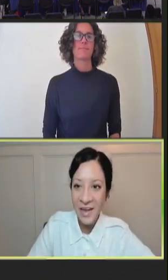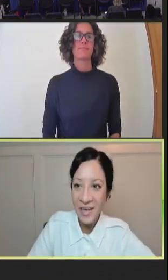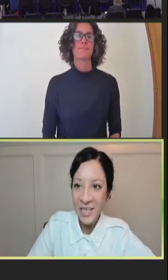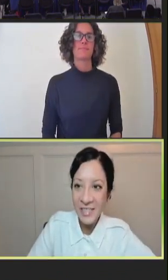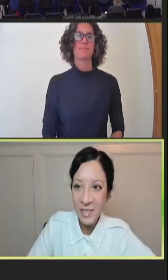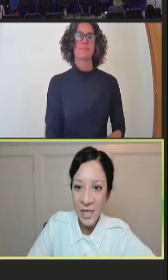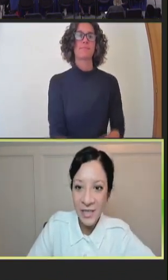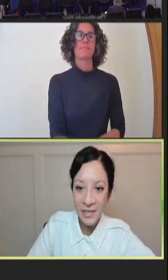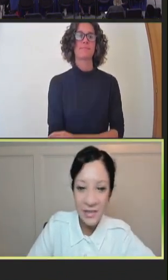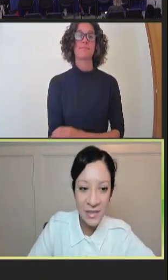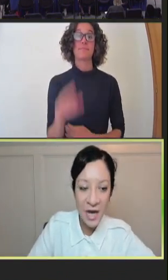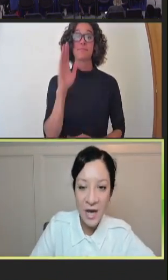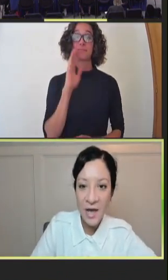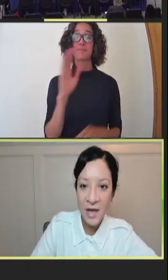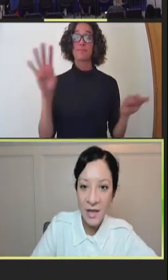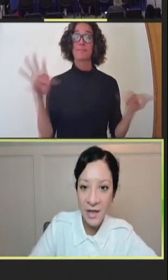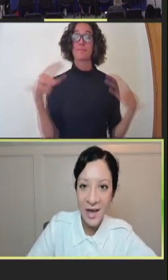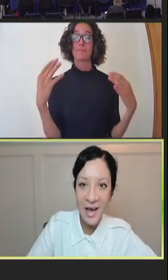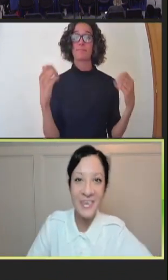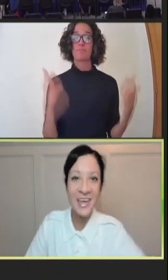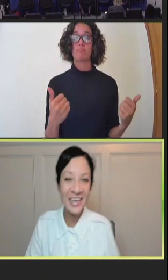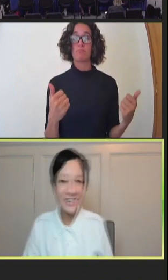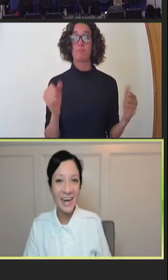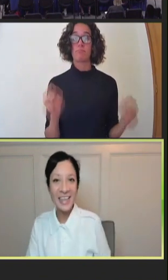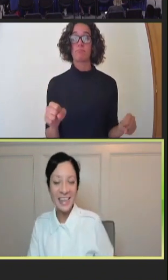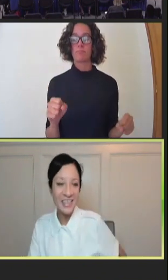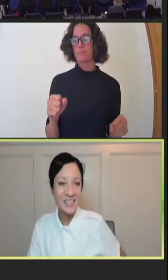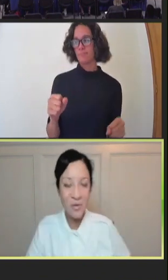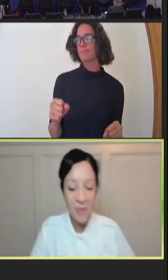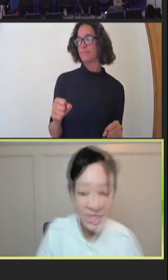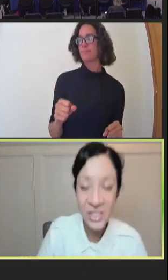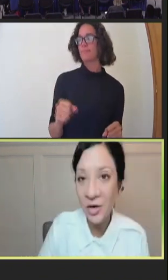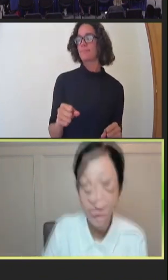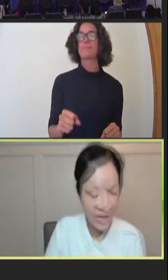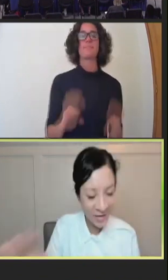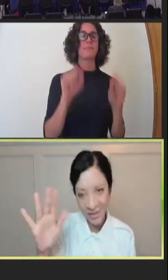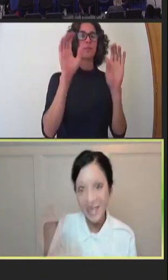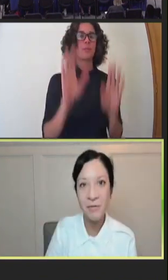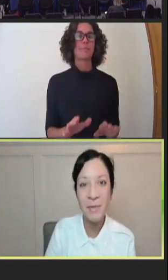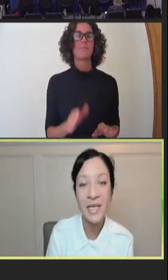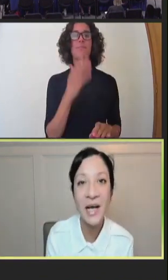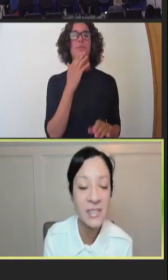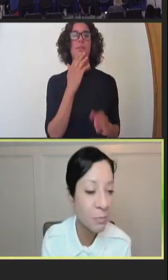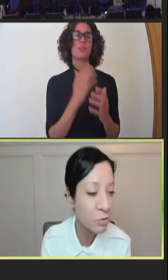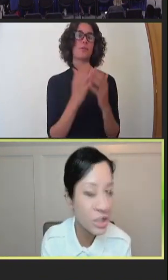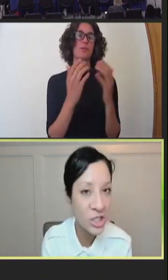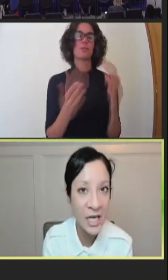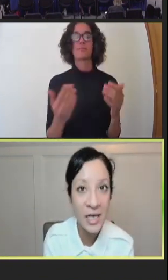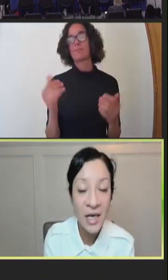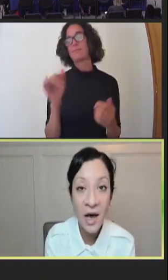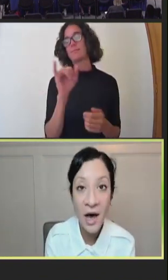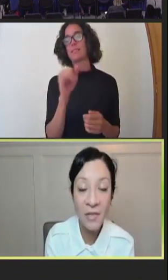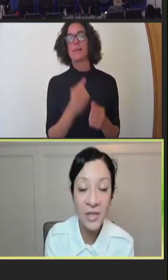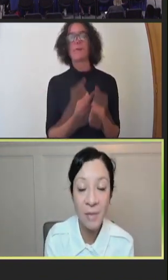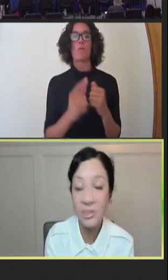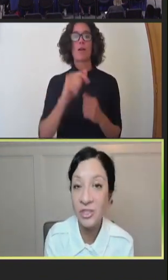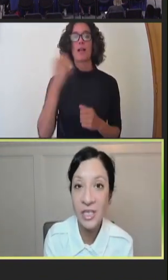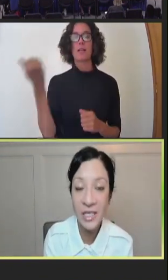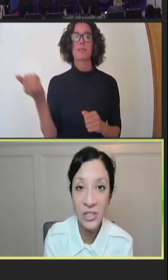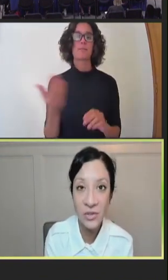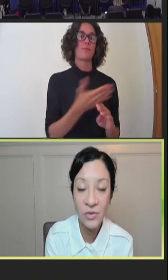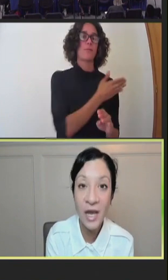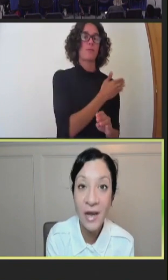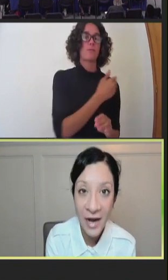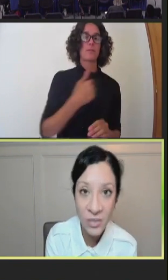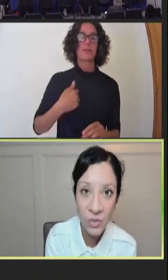Hi there, can you see me? I see you. You're loud. Okay, great. Thank you so much. So like everybody else, appreciate the